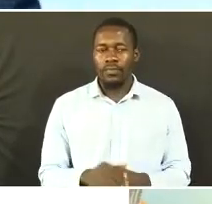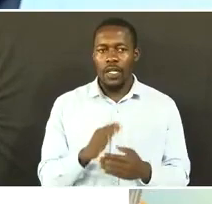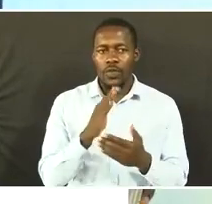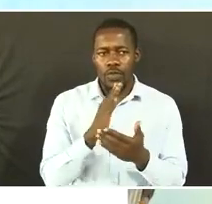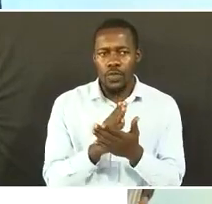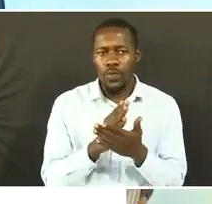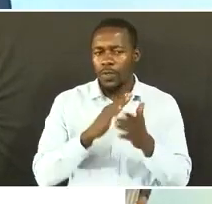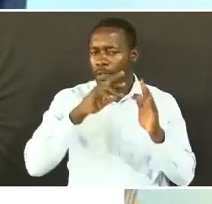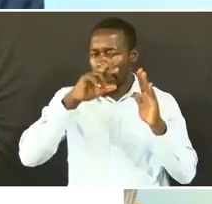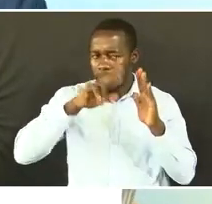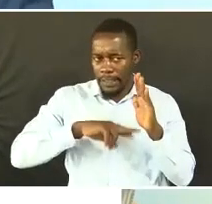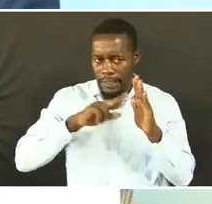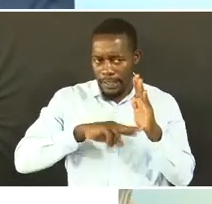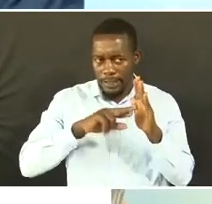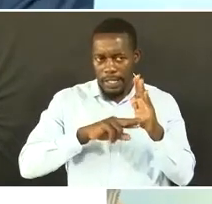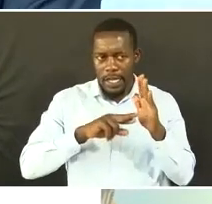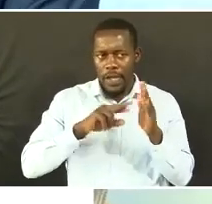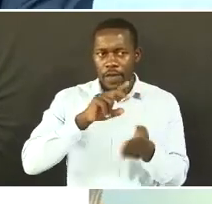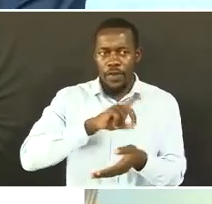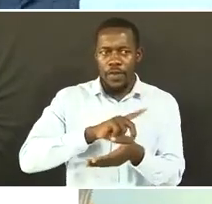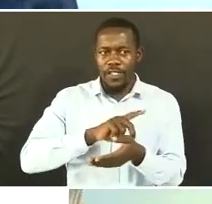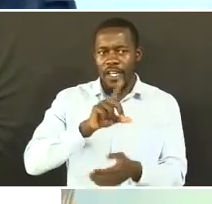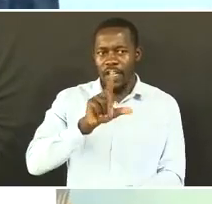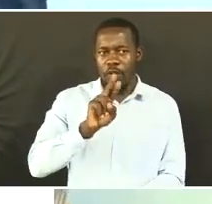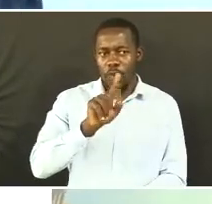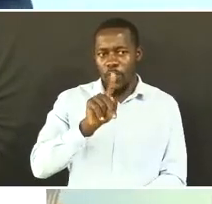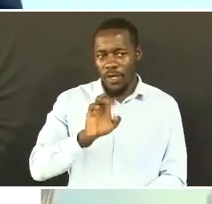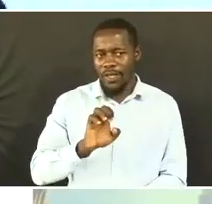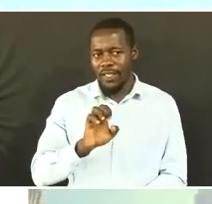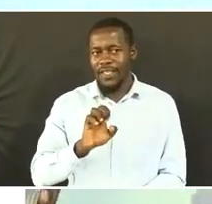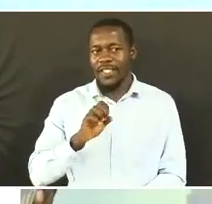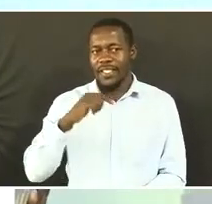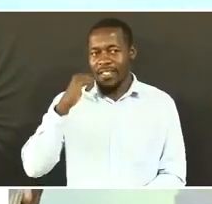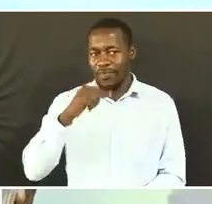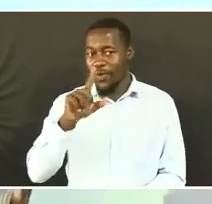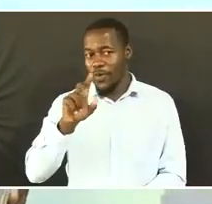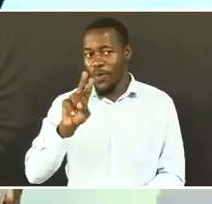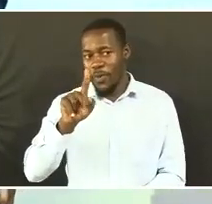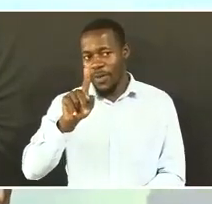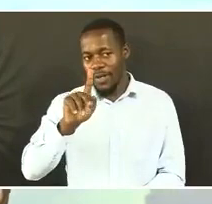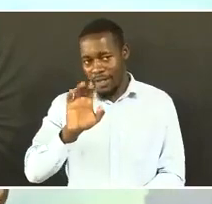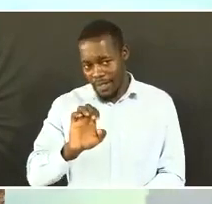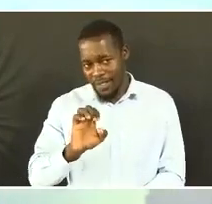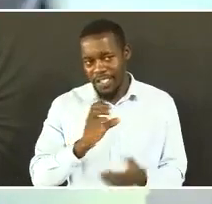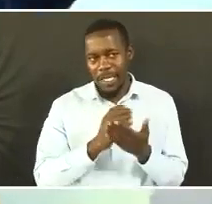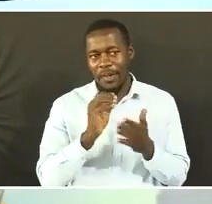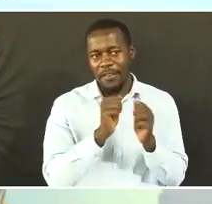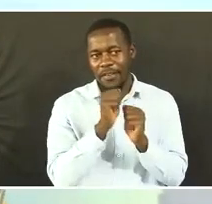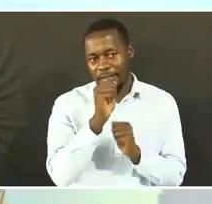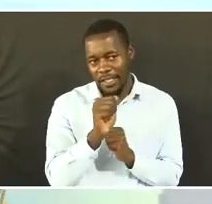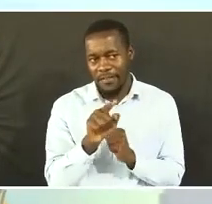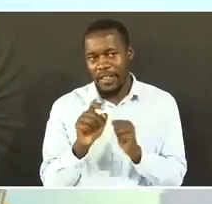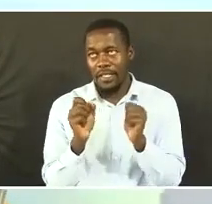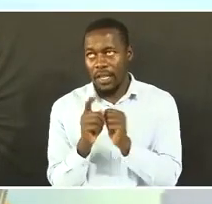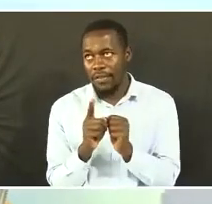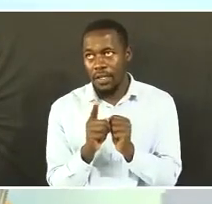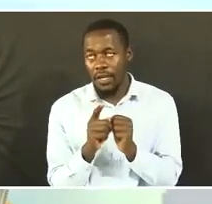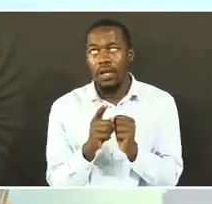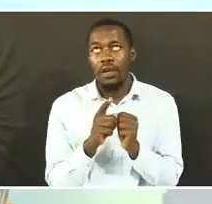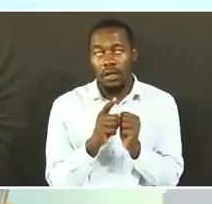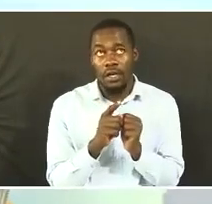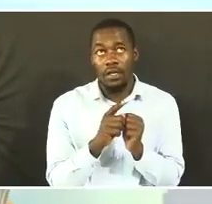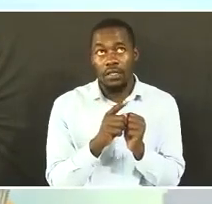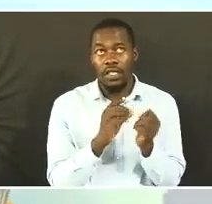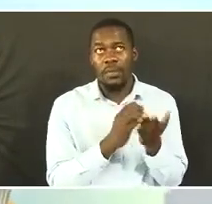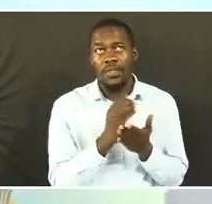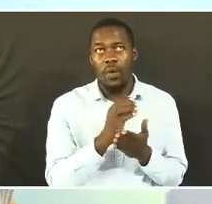this passage that Dr. Luke says, presents to us in Luke chapter 15. Don't go there, but Luke chapter 1,